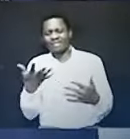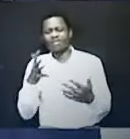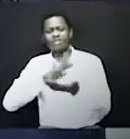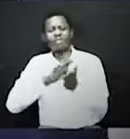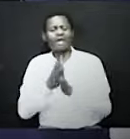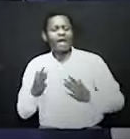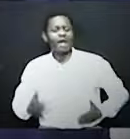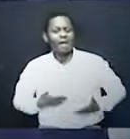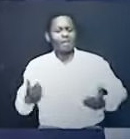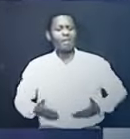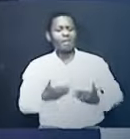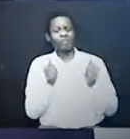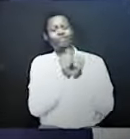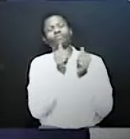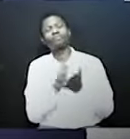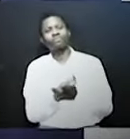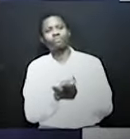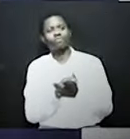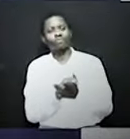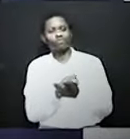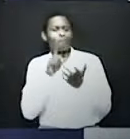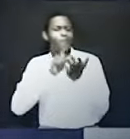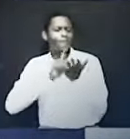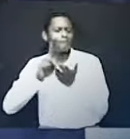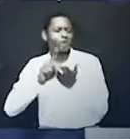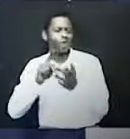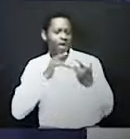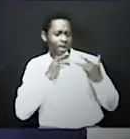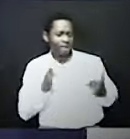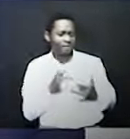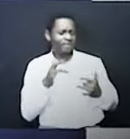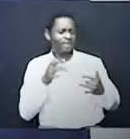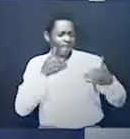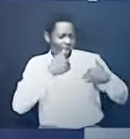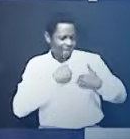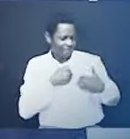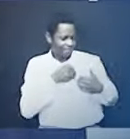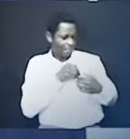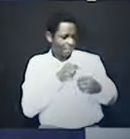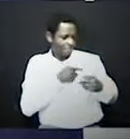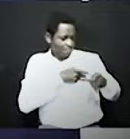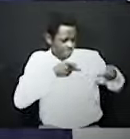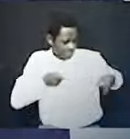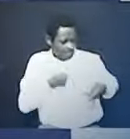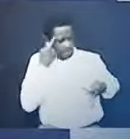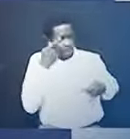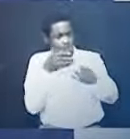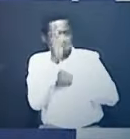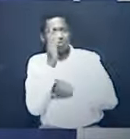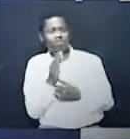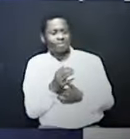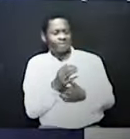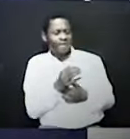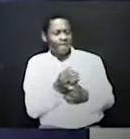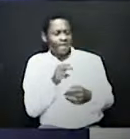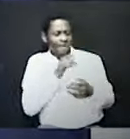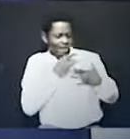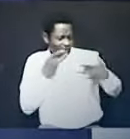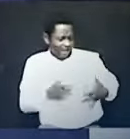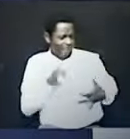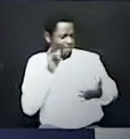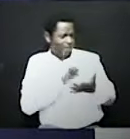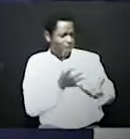delight. A pure heart that makes room for God. A heart that wants more of God.